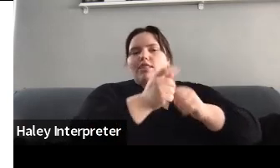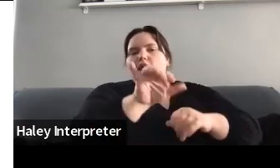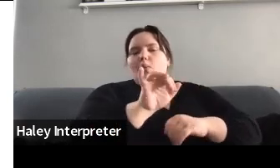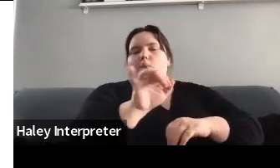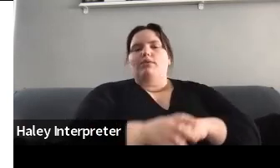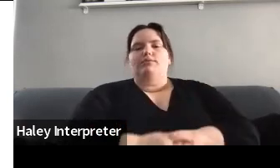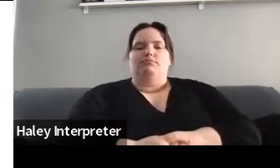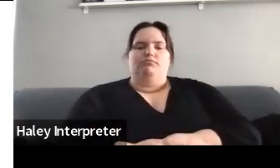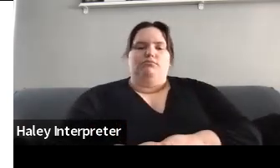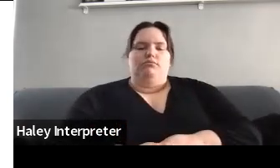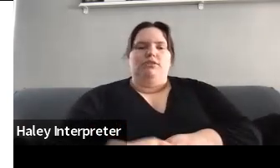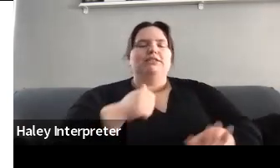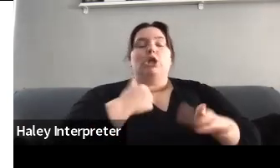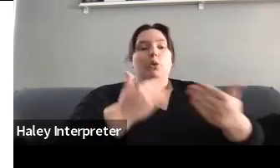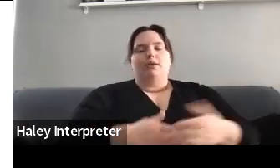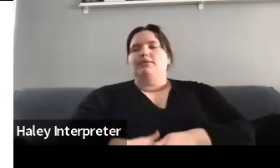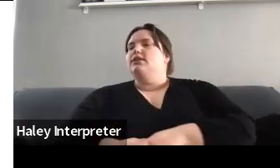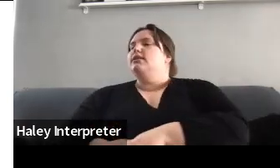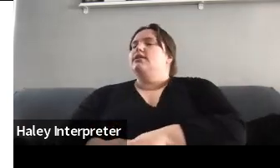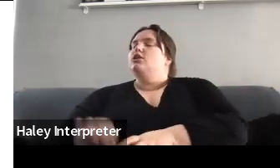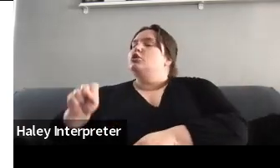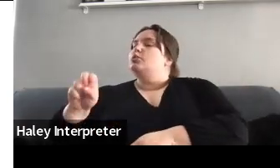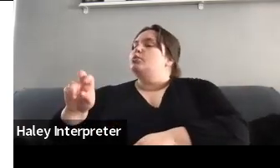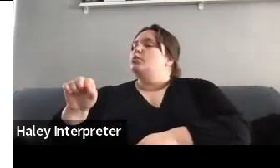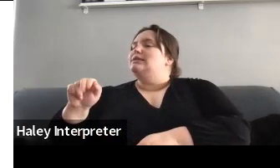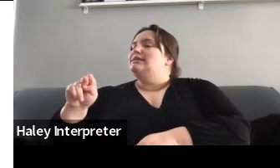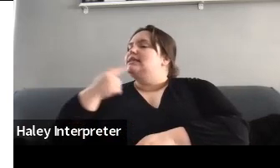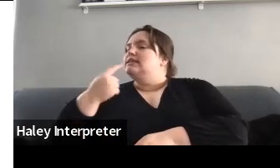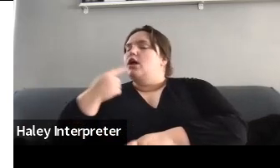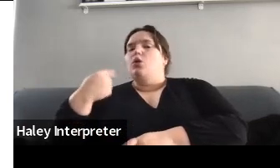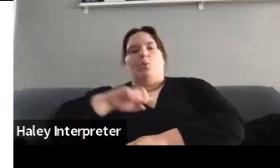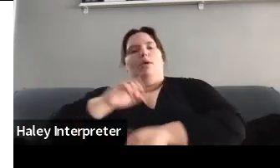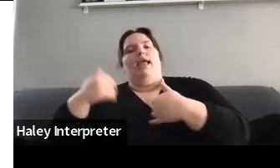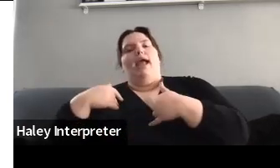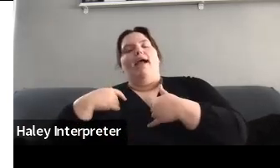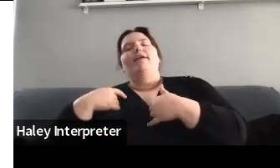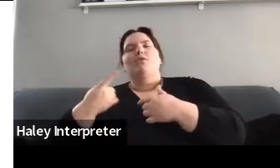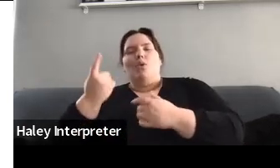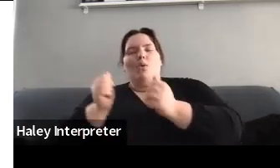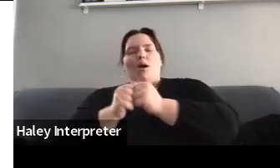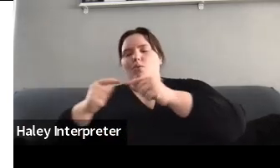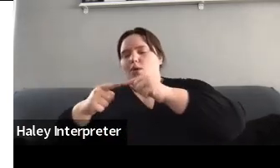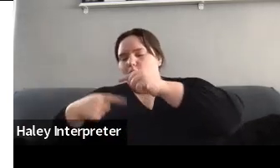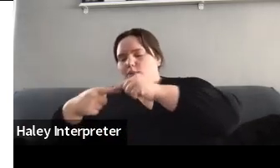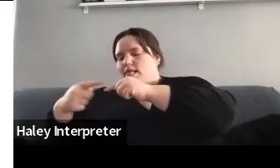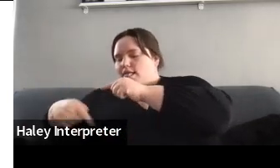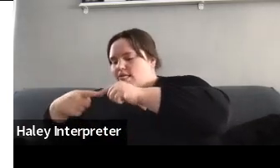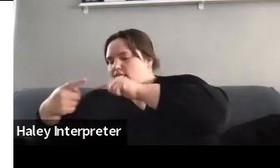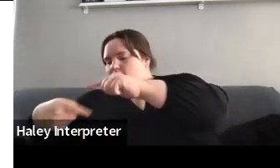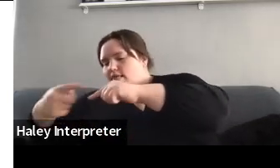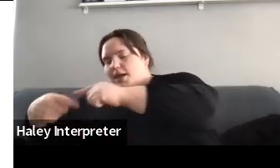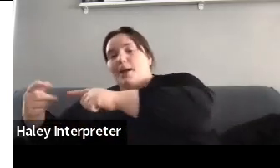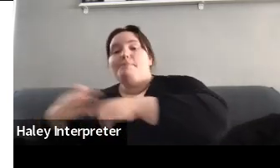Susan, From Sorry, go Sus- ahead, Nation. yep. Susan said we have the rolling one, but my kids help with it.